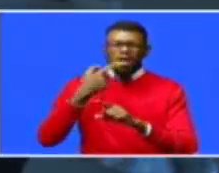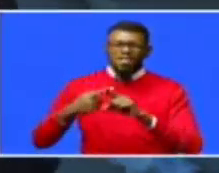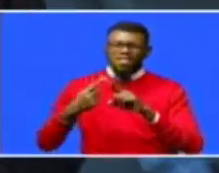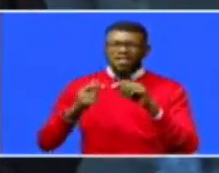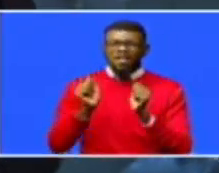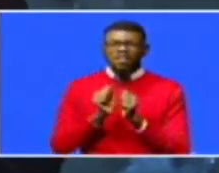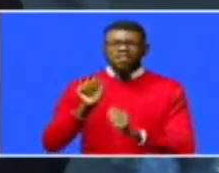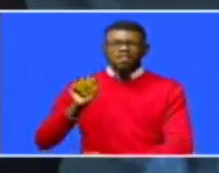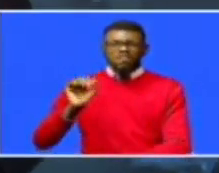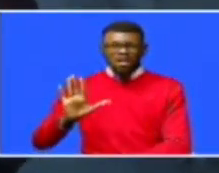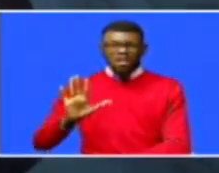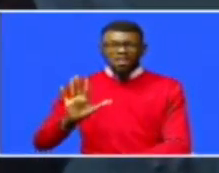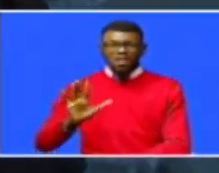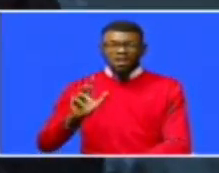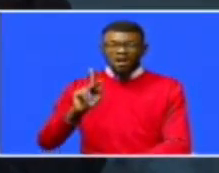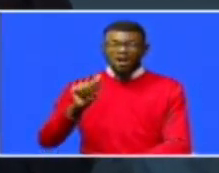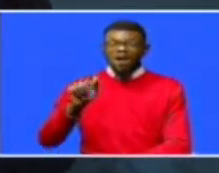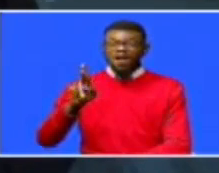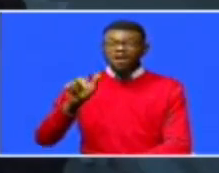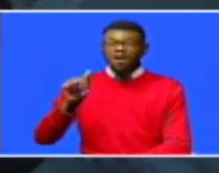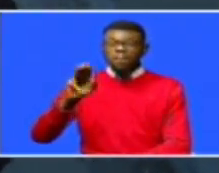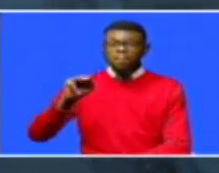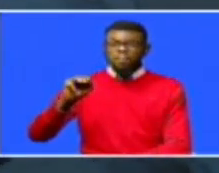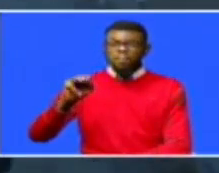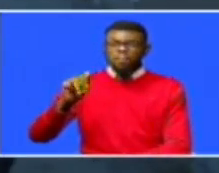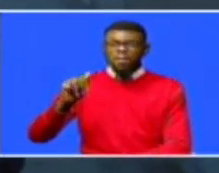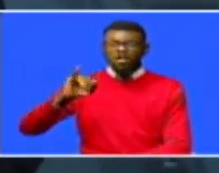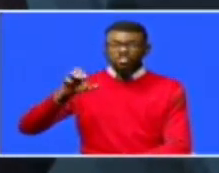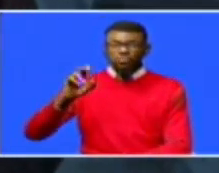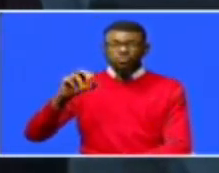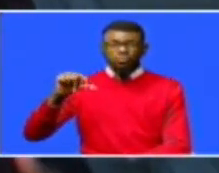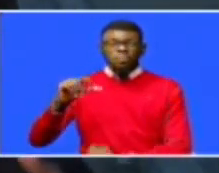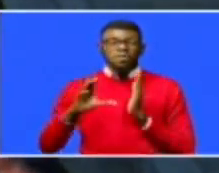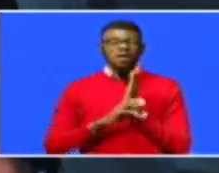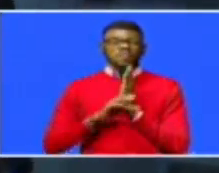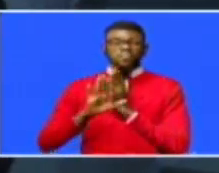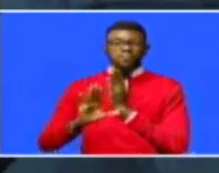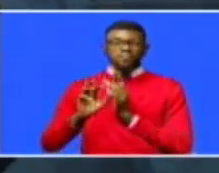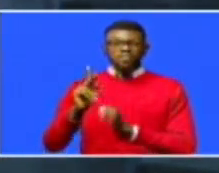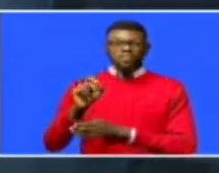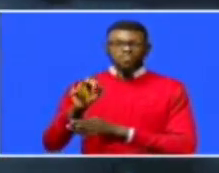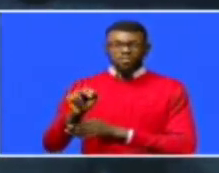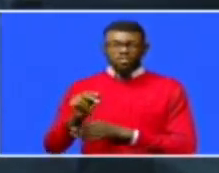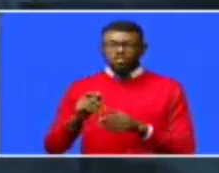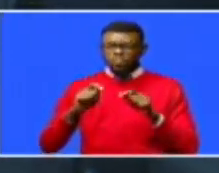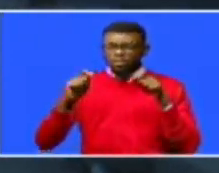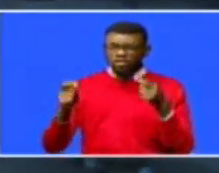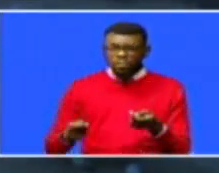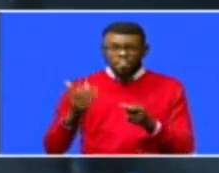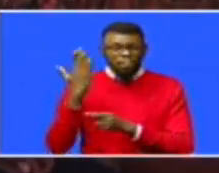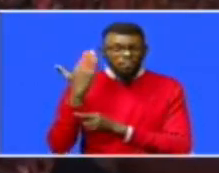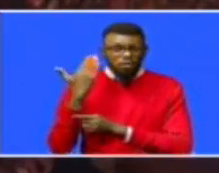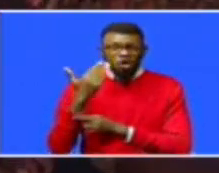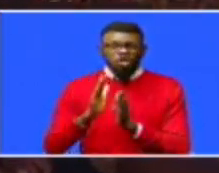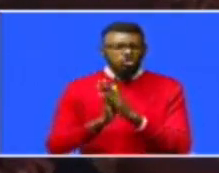is the last destination of the Karamajong girls who were trafficked from their home country. The KTN News investigative team went undercover